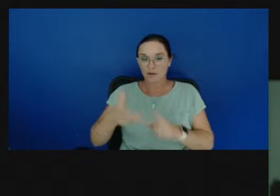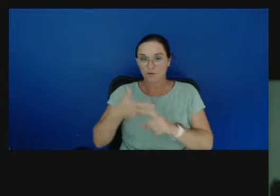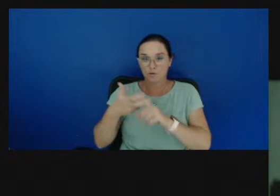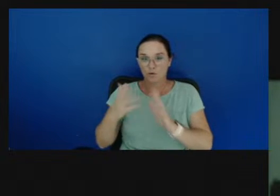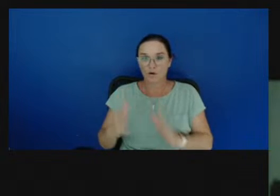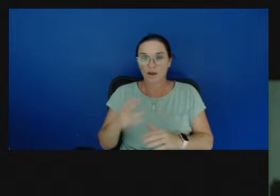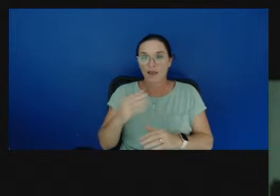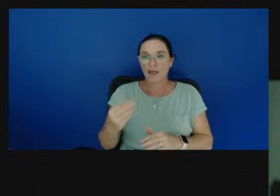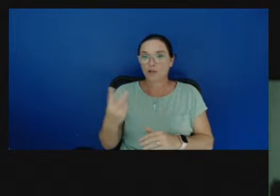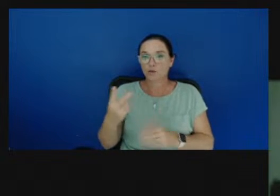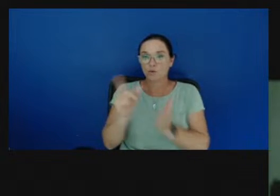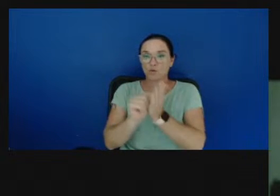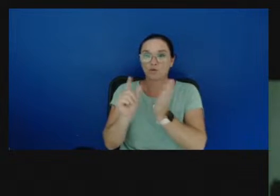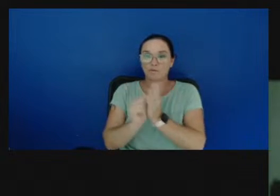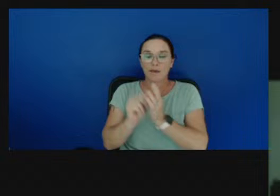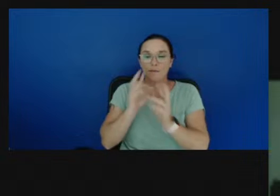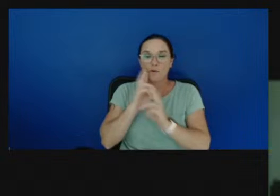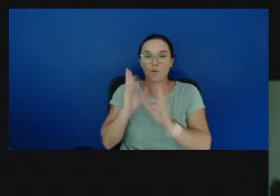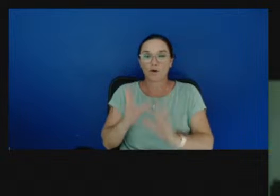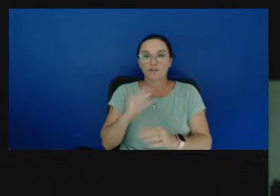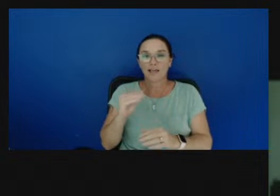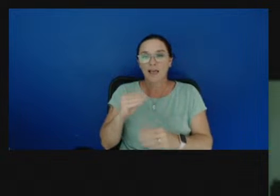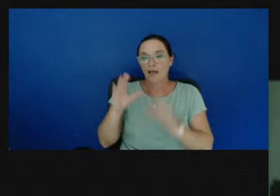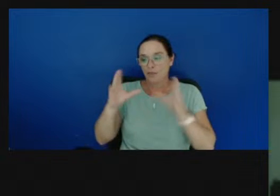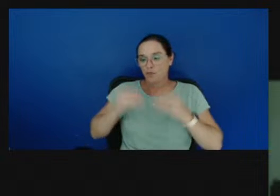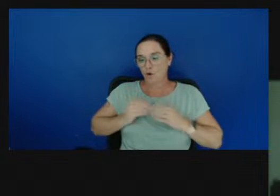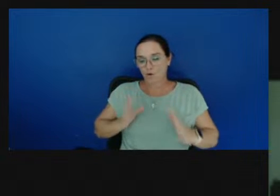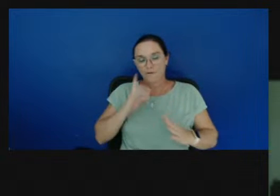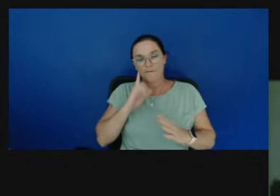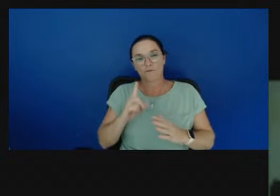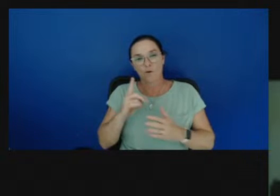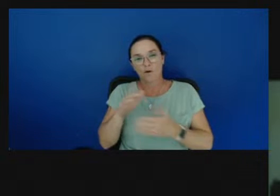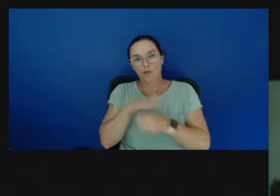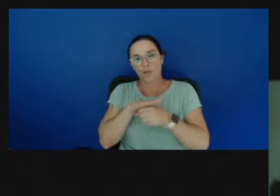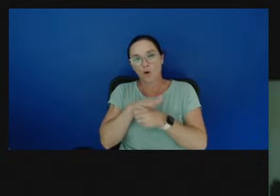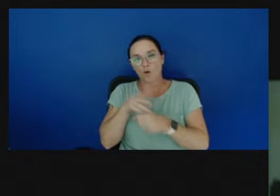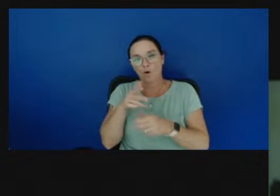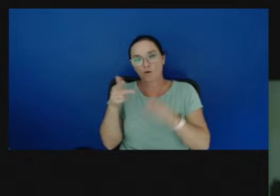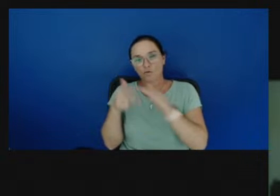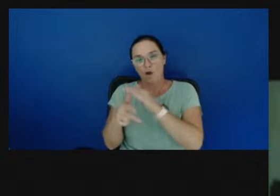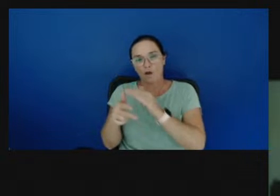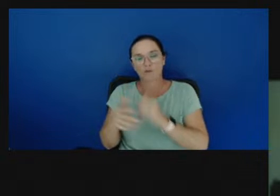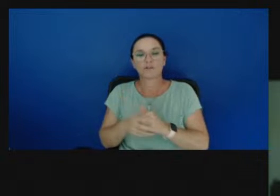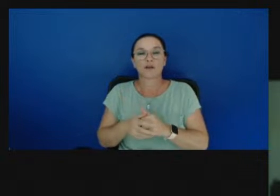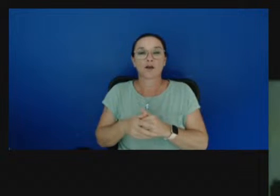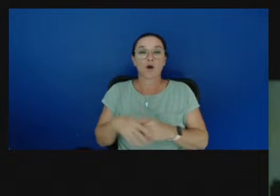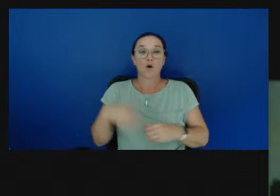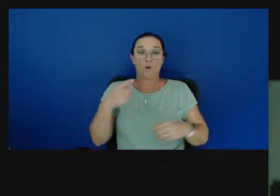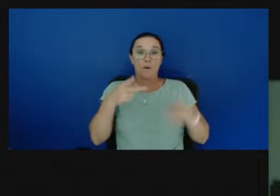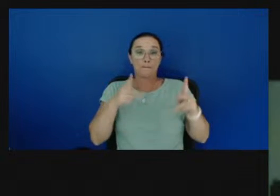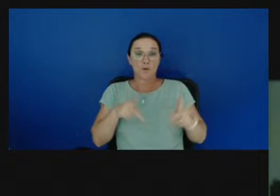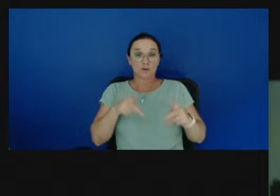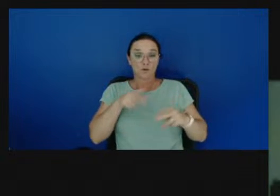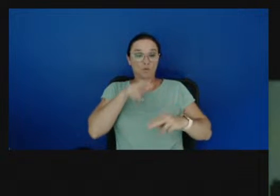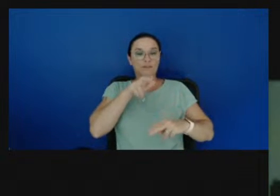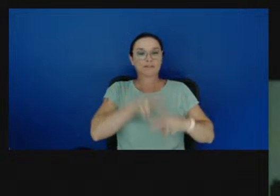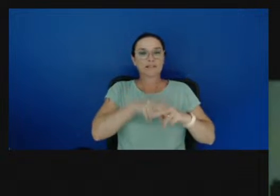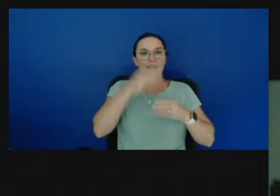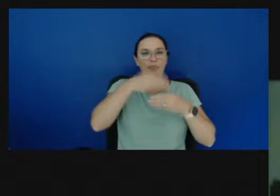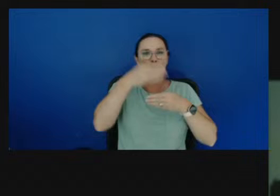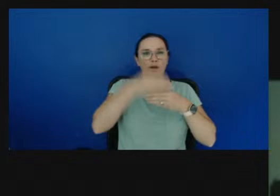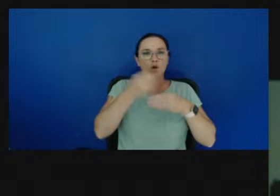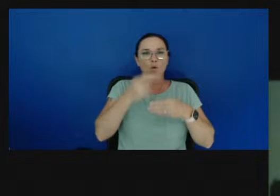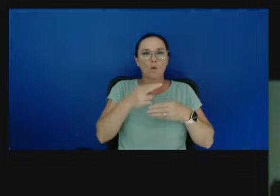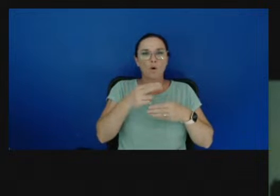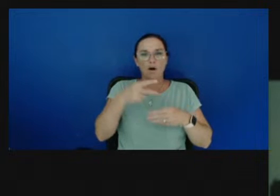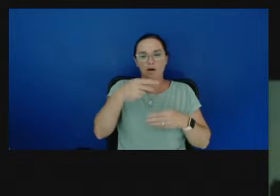and the owner of the local garage. And a routine was established. One observer would sit at the window or on the porch of the observatory